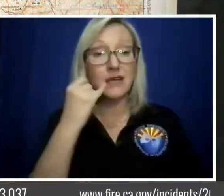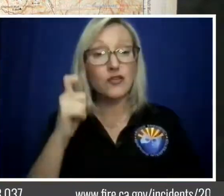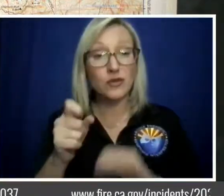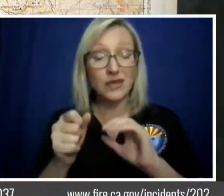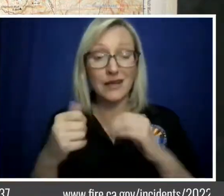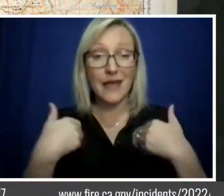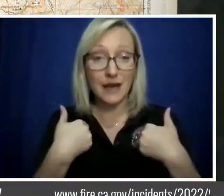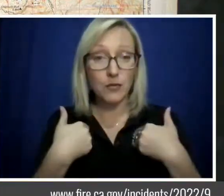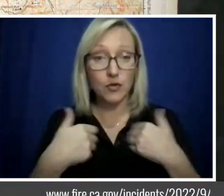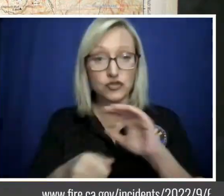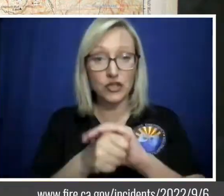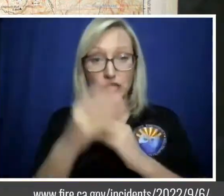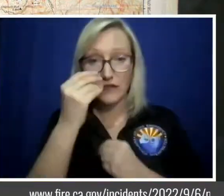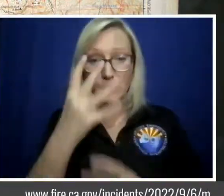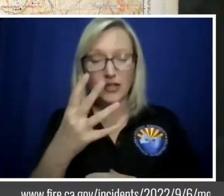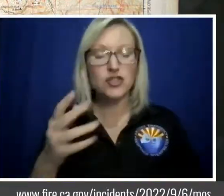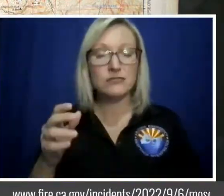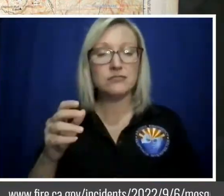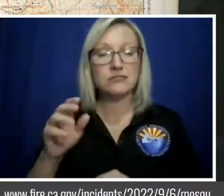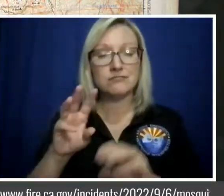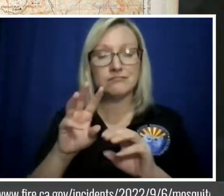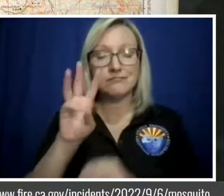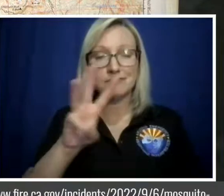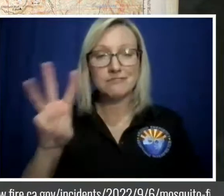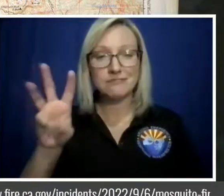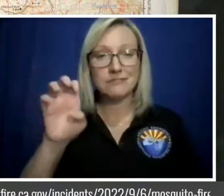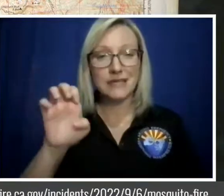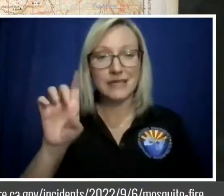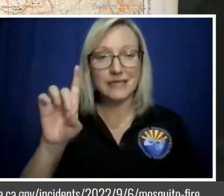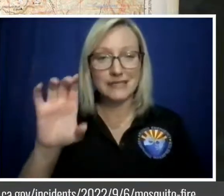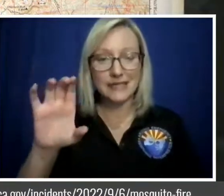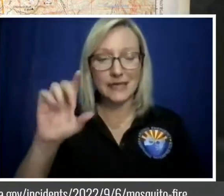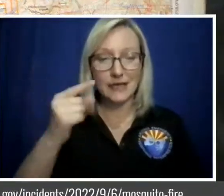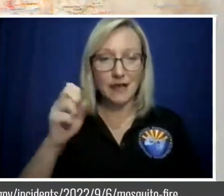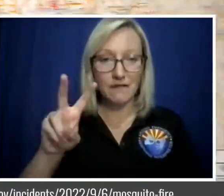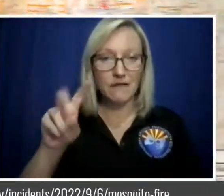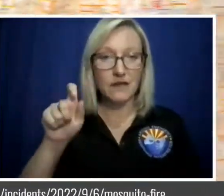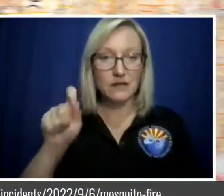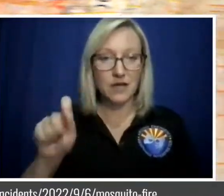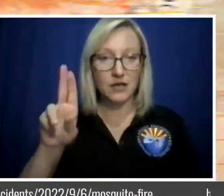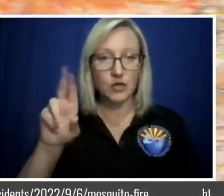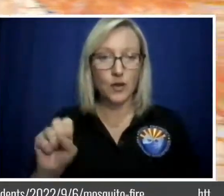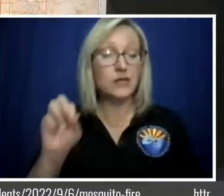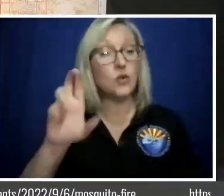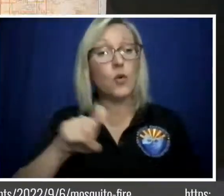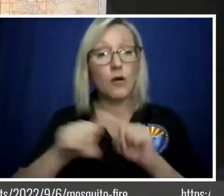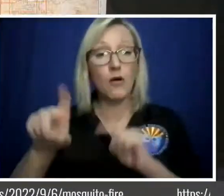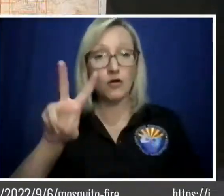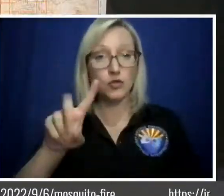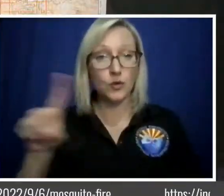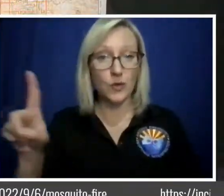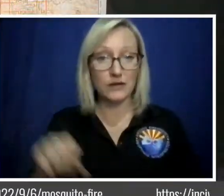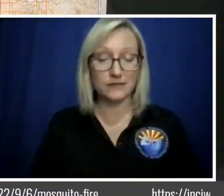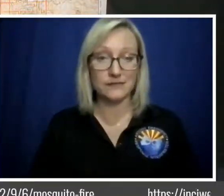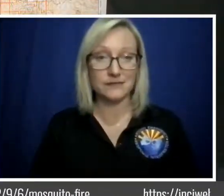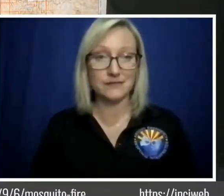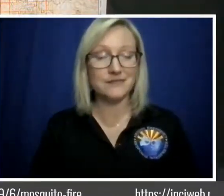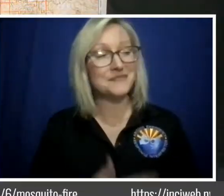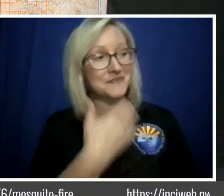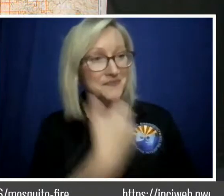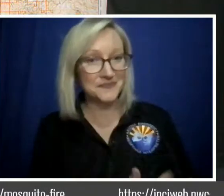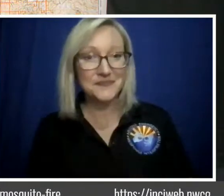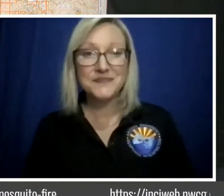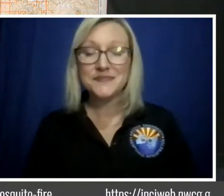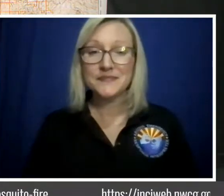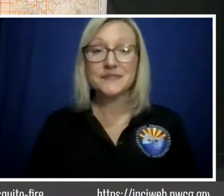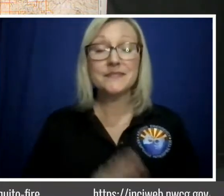you can visit our website, edc.gov.us, or call 211. Thank you. Thank you, Sergeant. Appreciate that update. Next